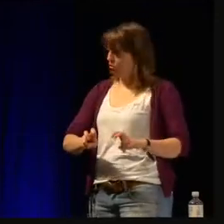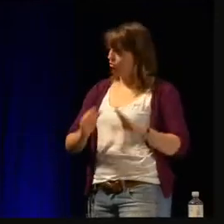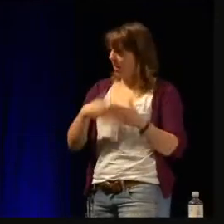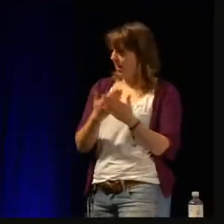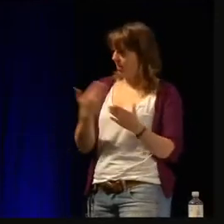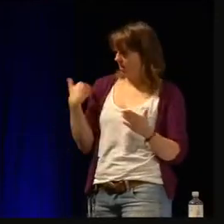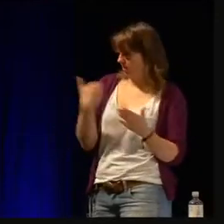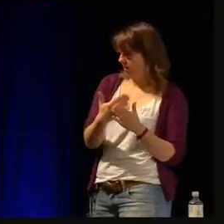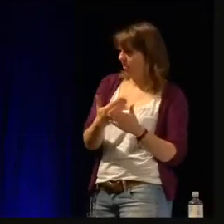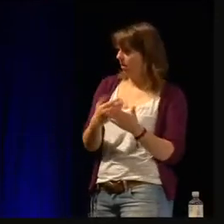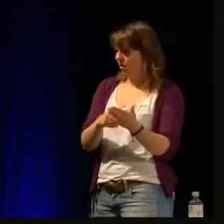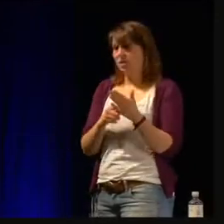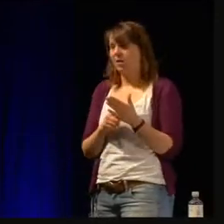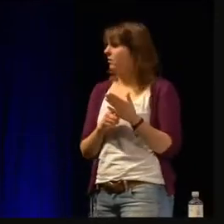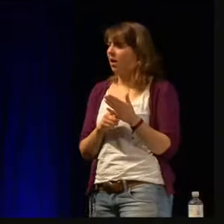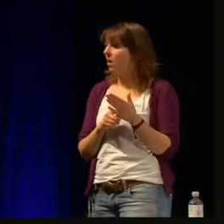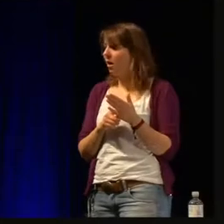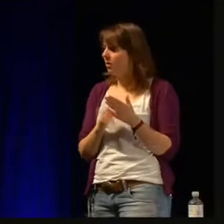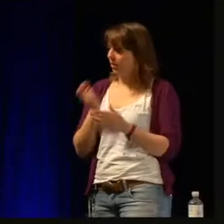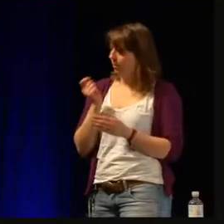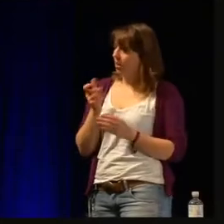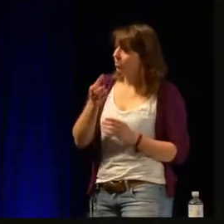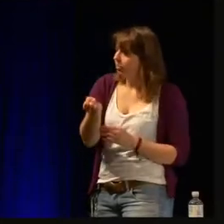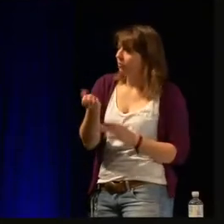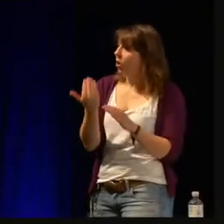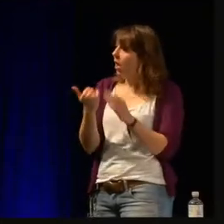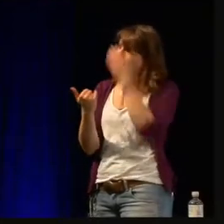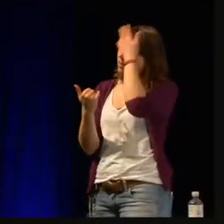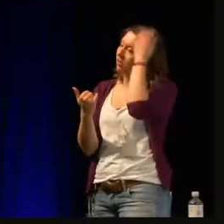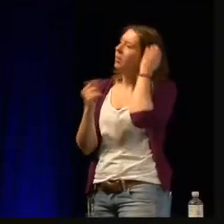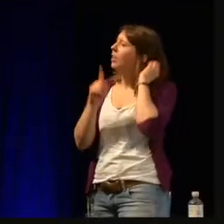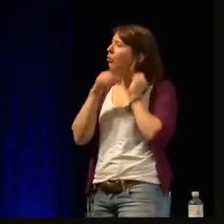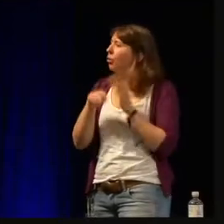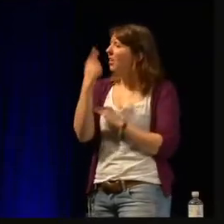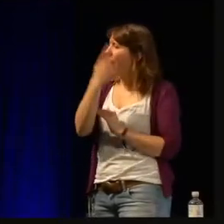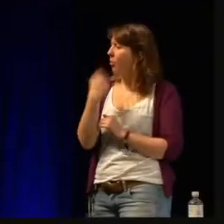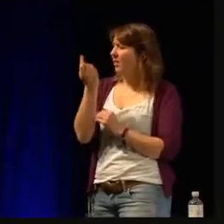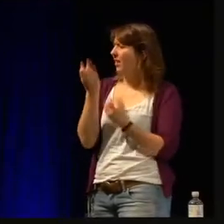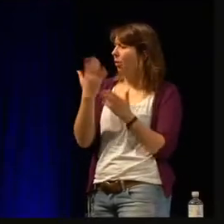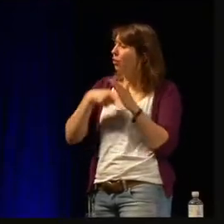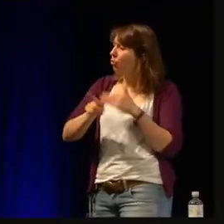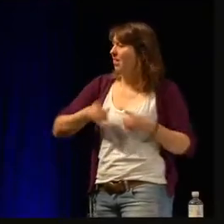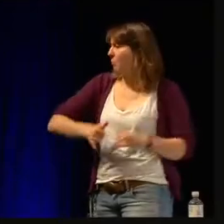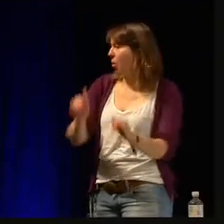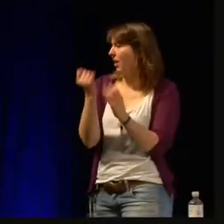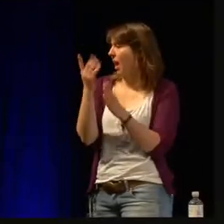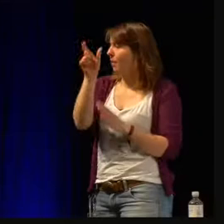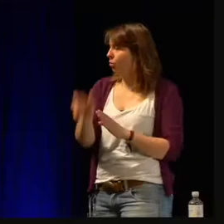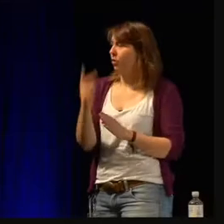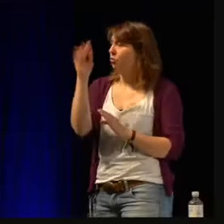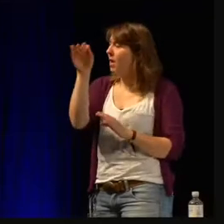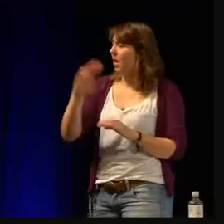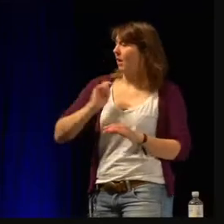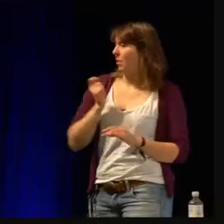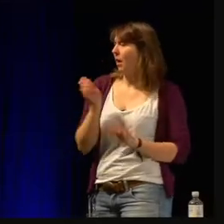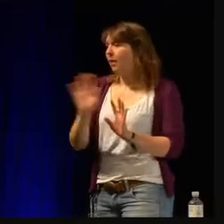And we will now focus on this because it's contradicting other research findings,